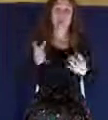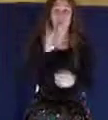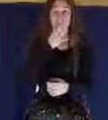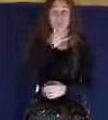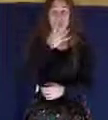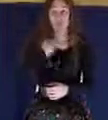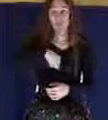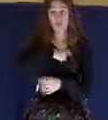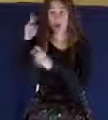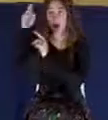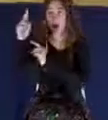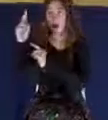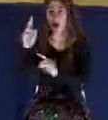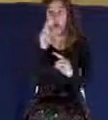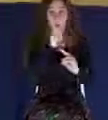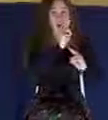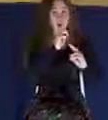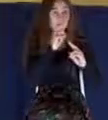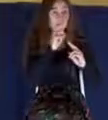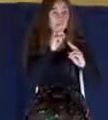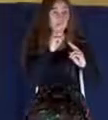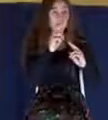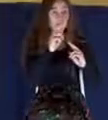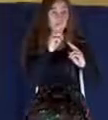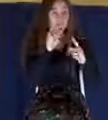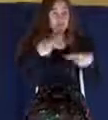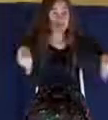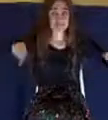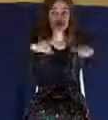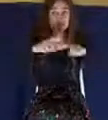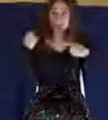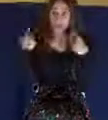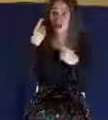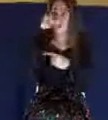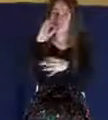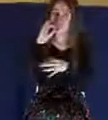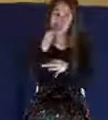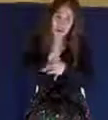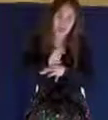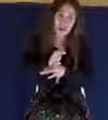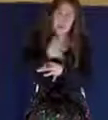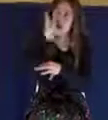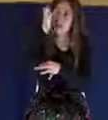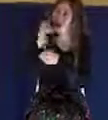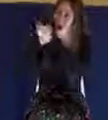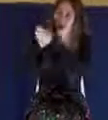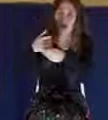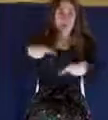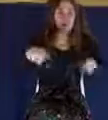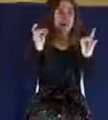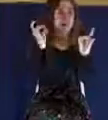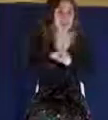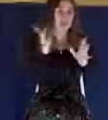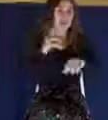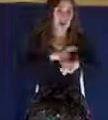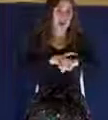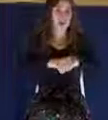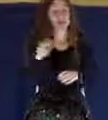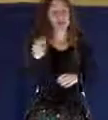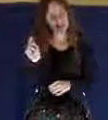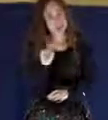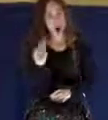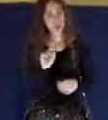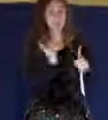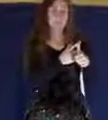were moms who had were very faithful and godly during difficult times. So she lived in an ungodly era. She